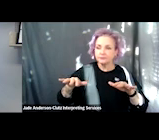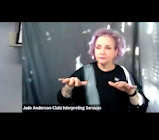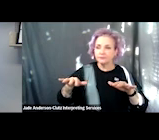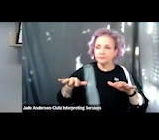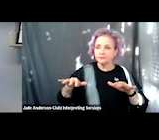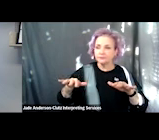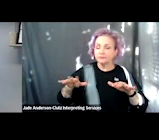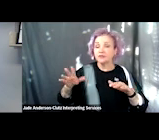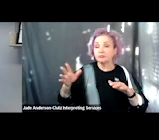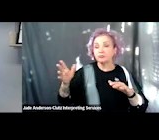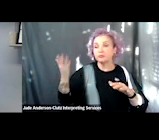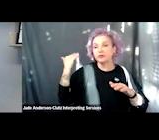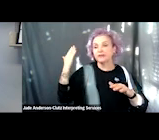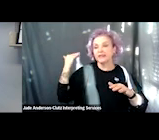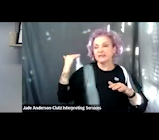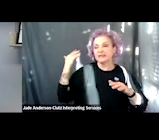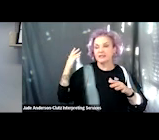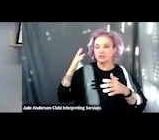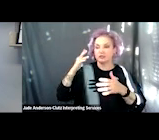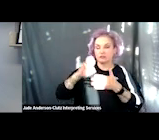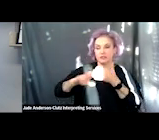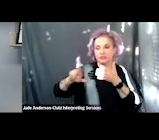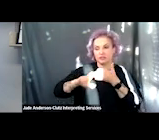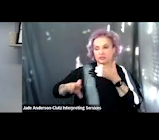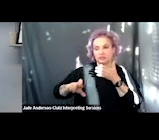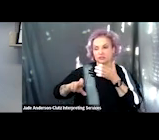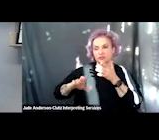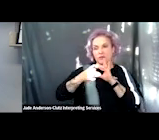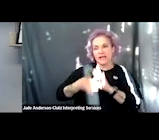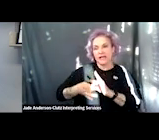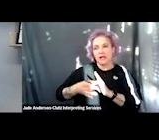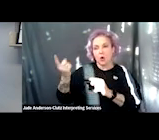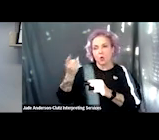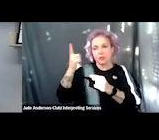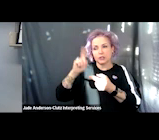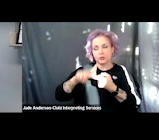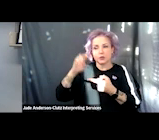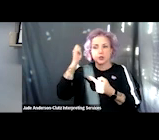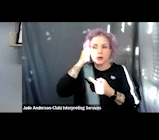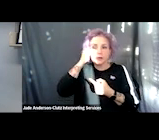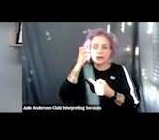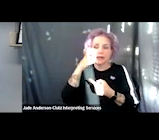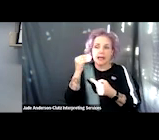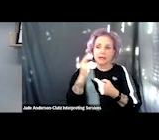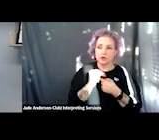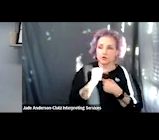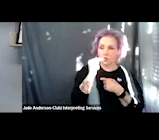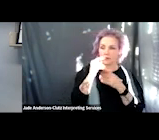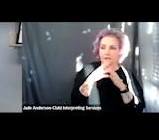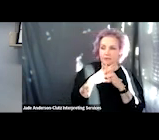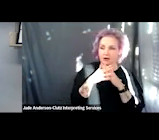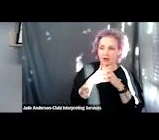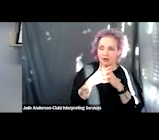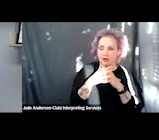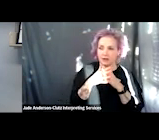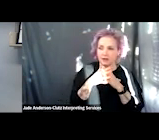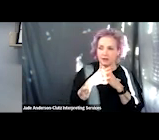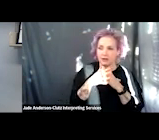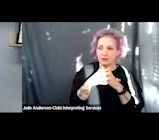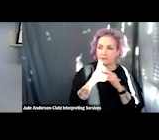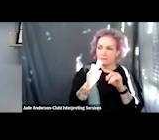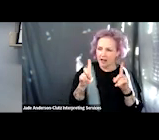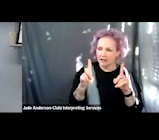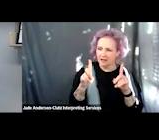needed, because a lot of the time we're very reactive. But the best way we can actually figure out these associations is to